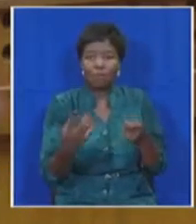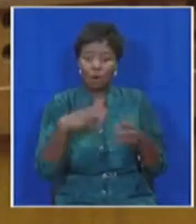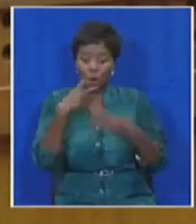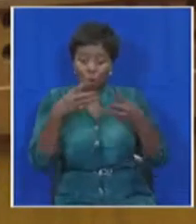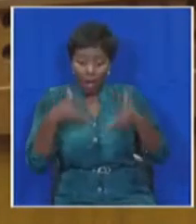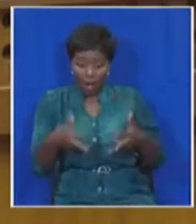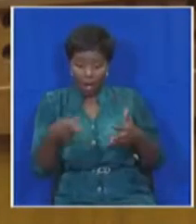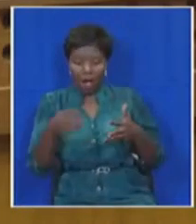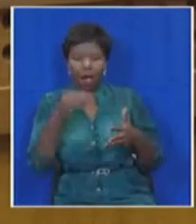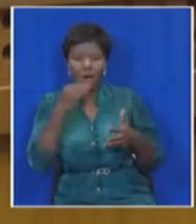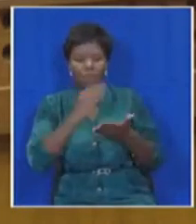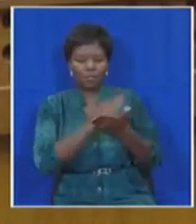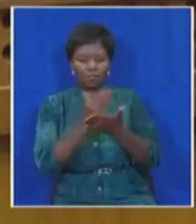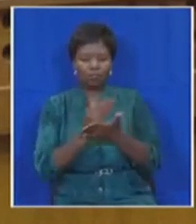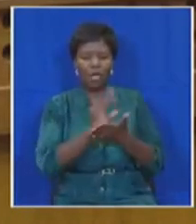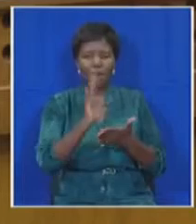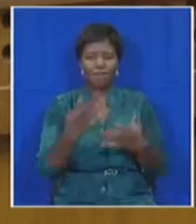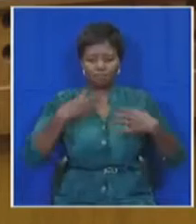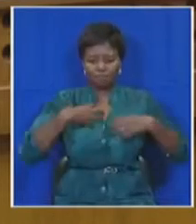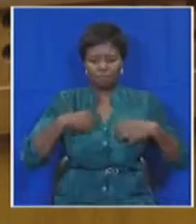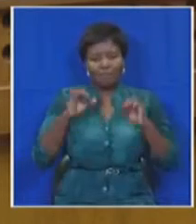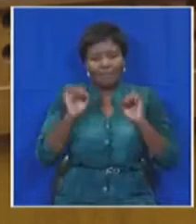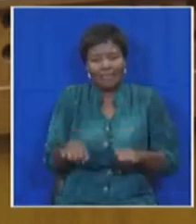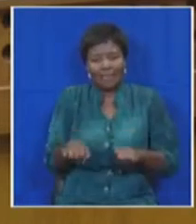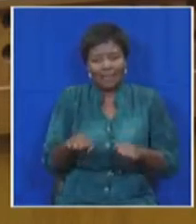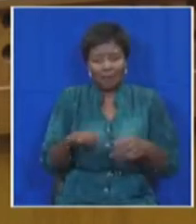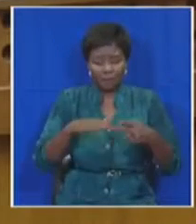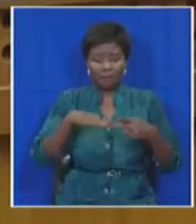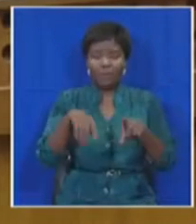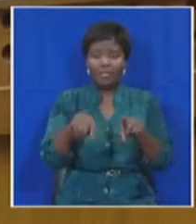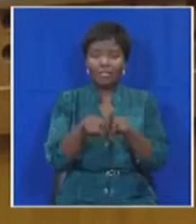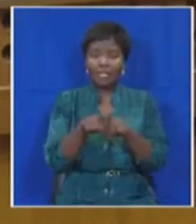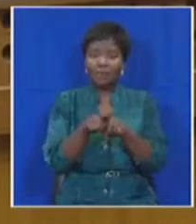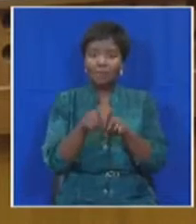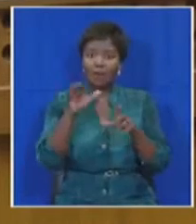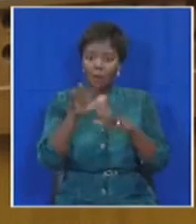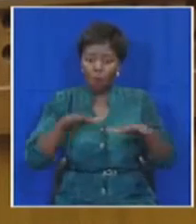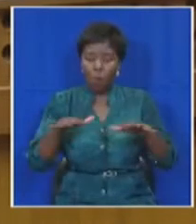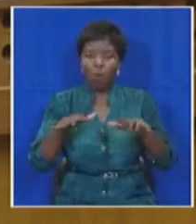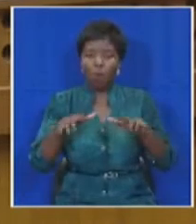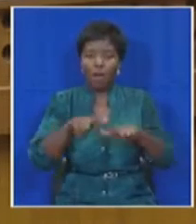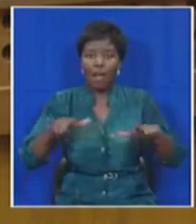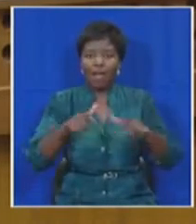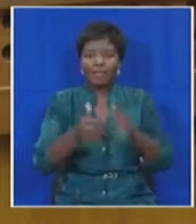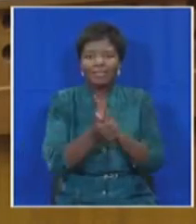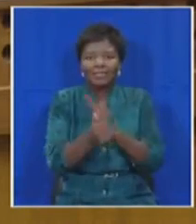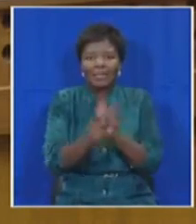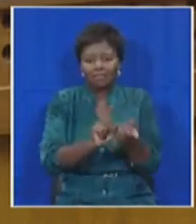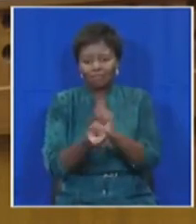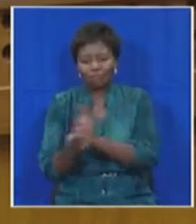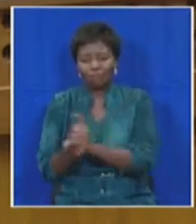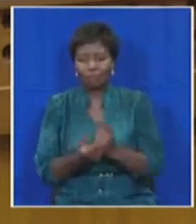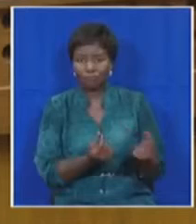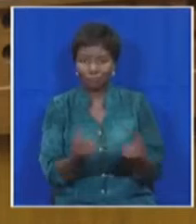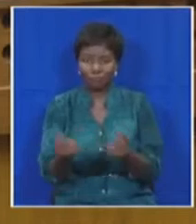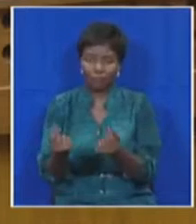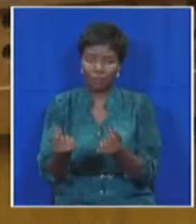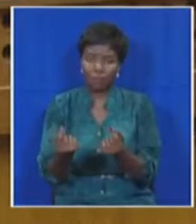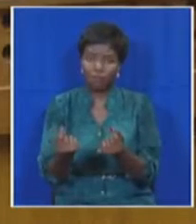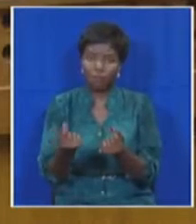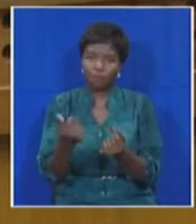existing successful farms, allowing for a progressive transfer of ownership and skill. We recognize that